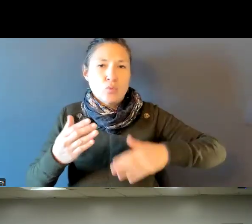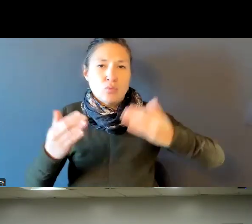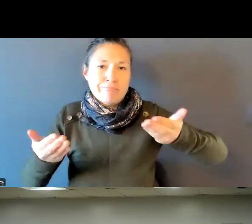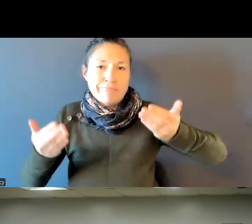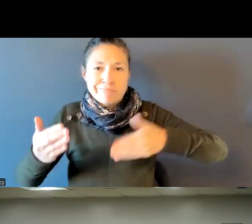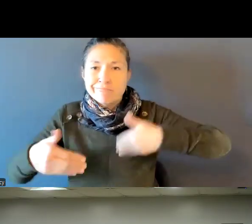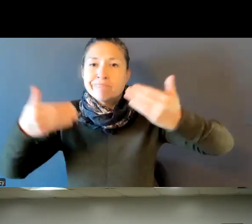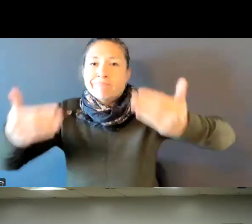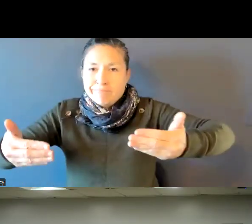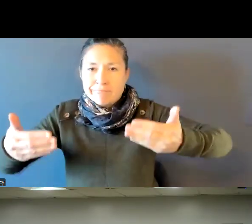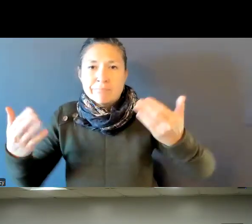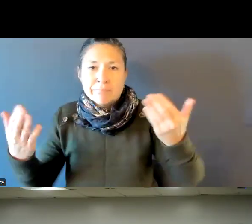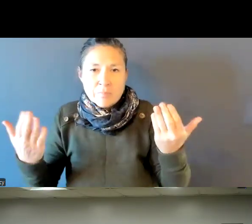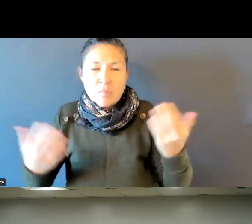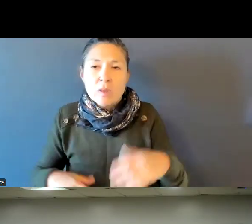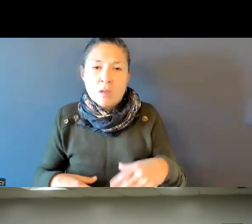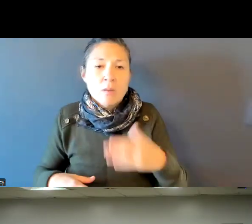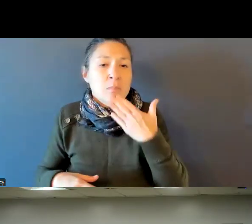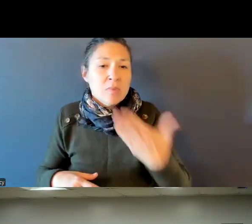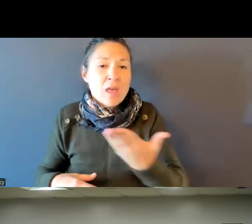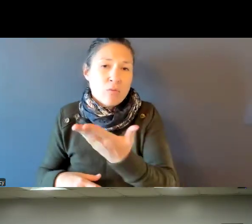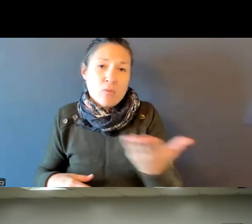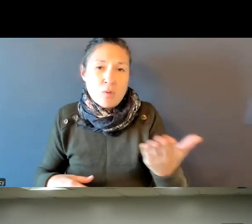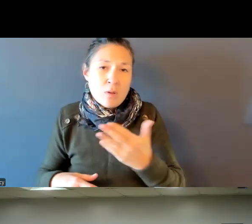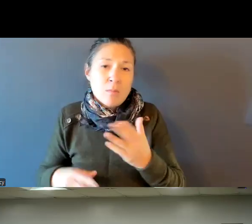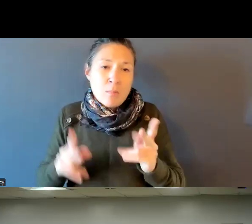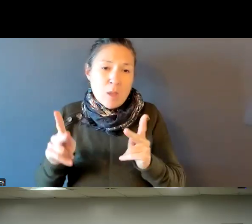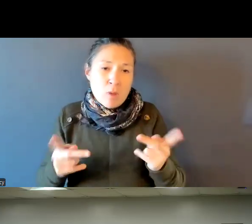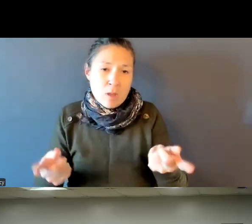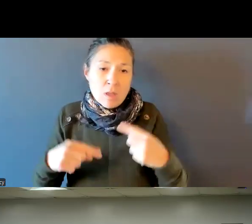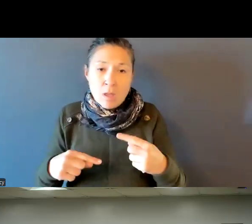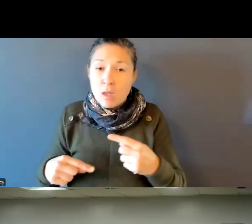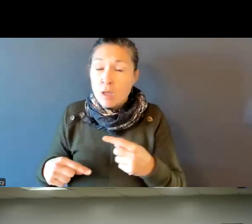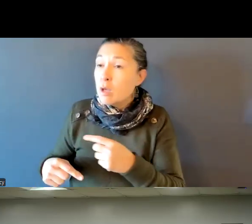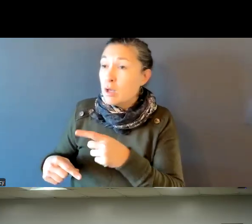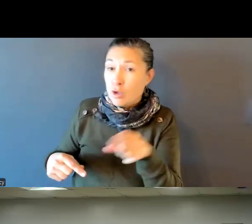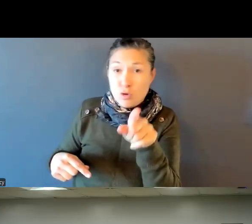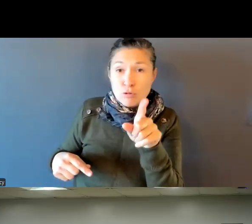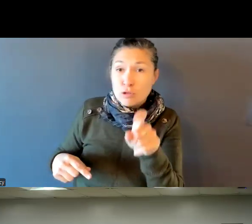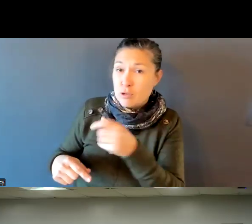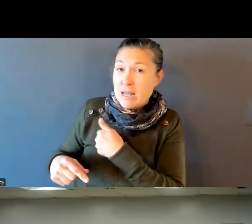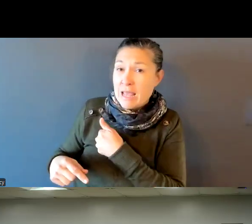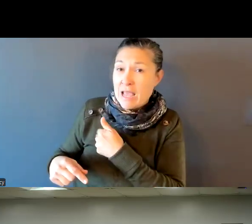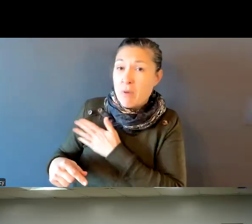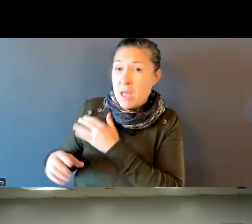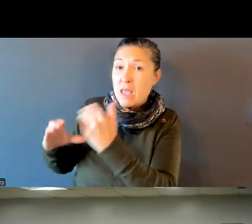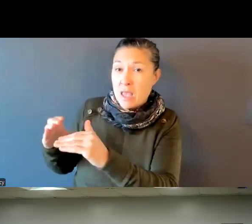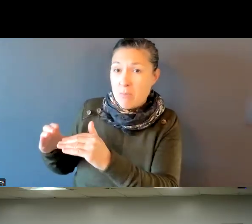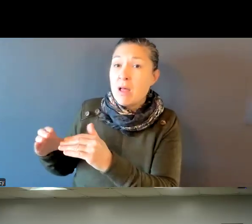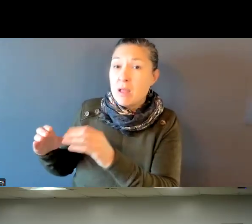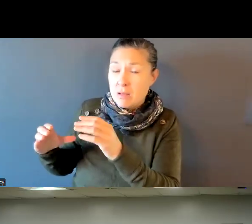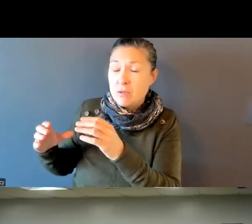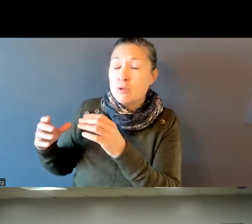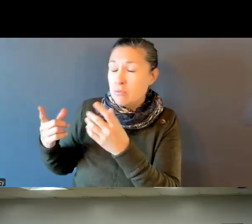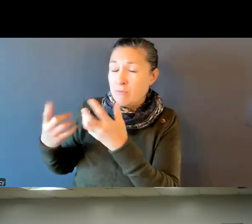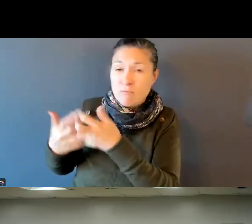But really grateful that you all came. Well, you have my email information. Make things happen. Great. Thank